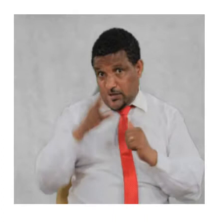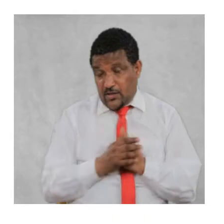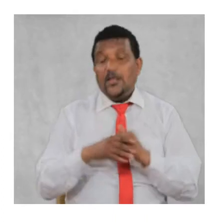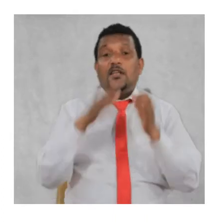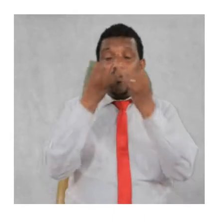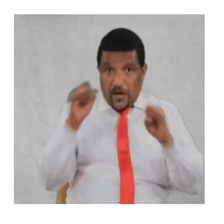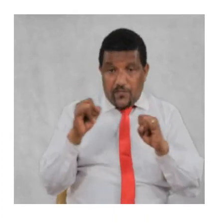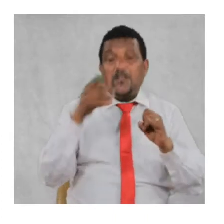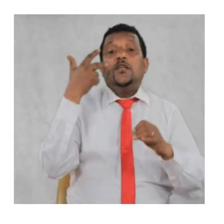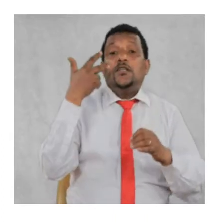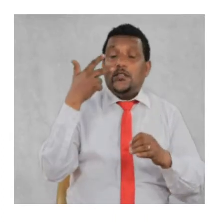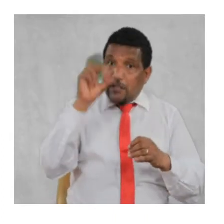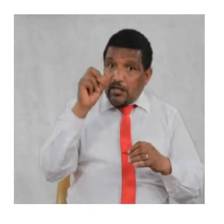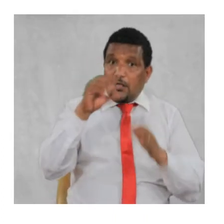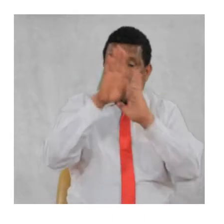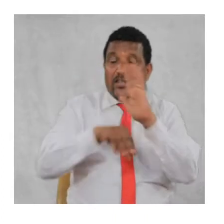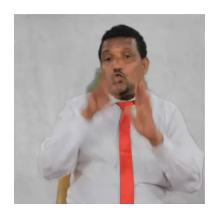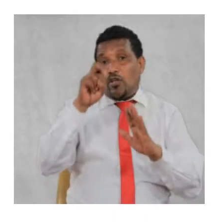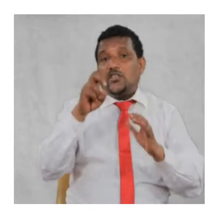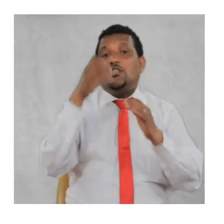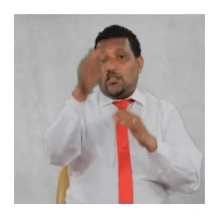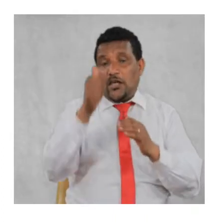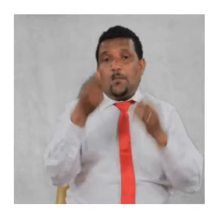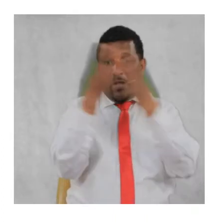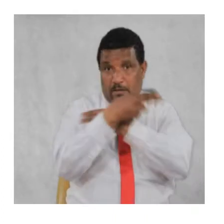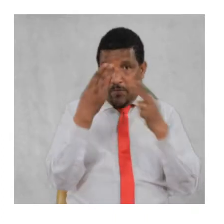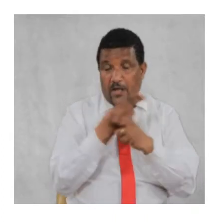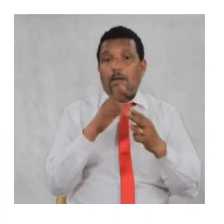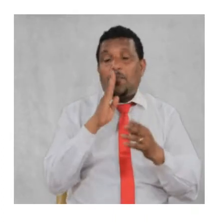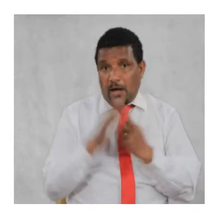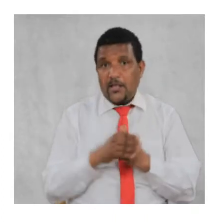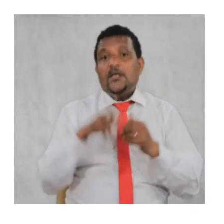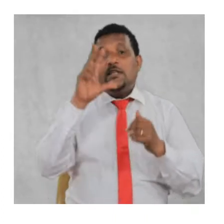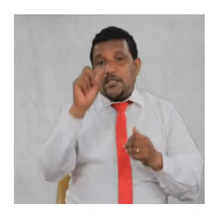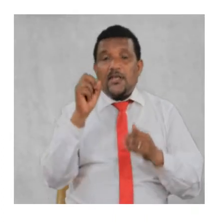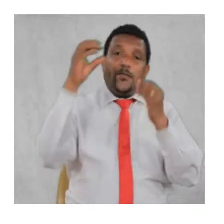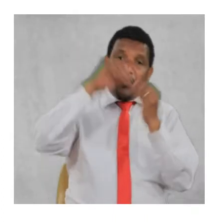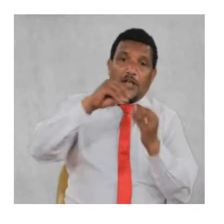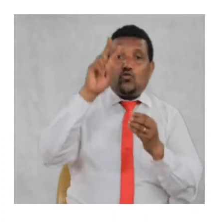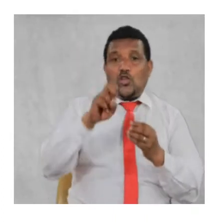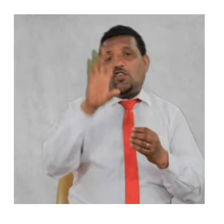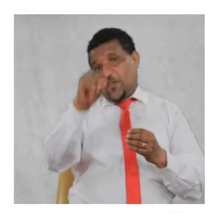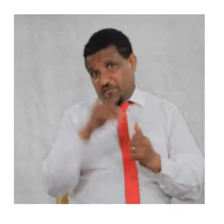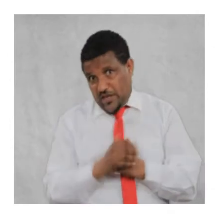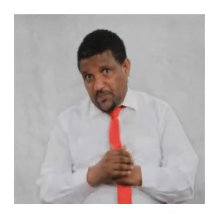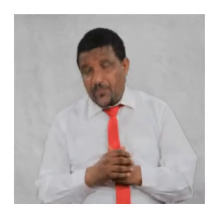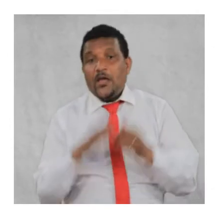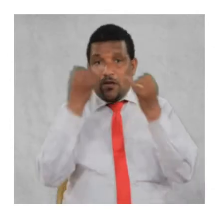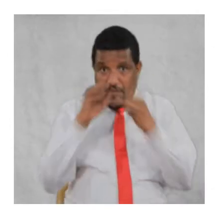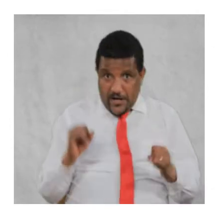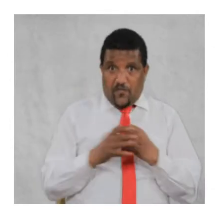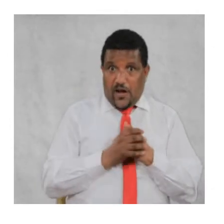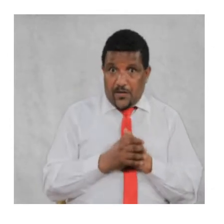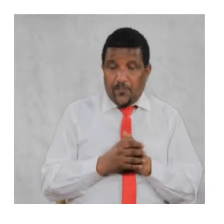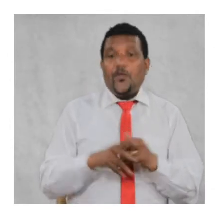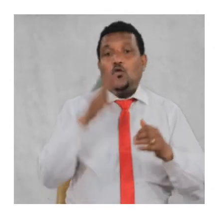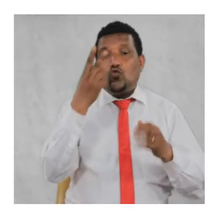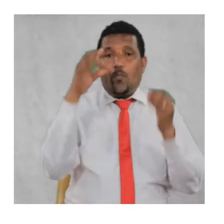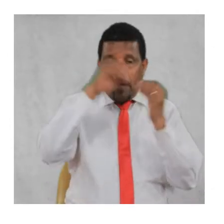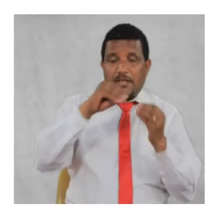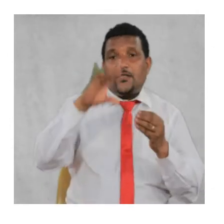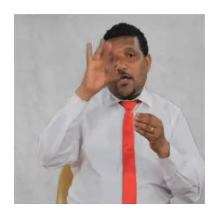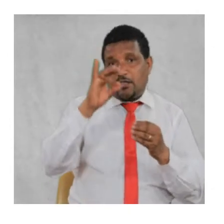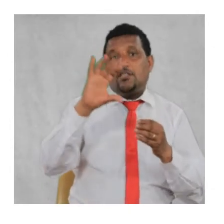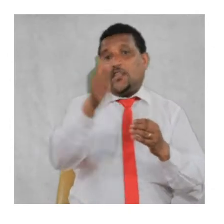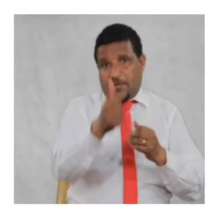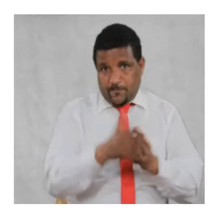30 minus 20 is 10, multiplied by 30 plus 20 is 50, divided by 2 plus 8 is